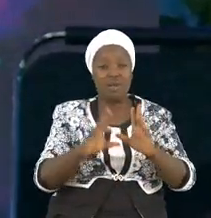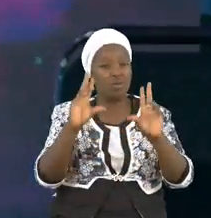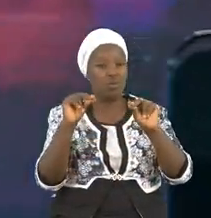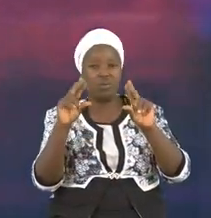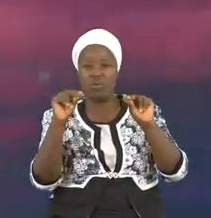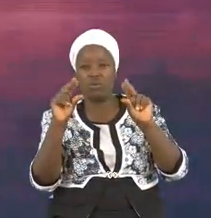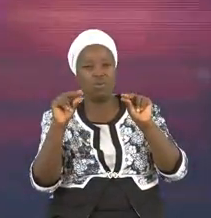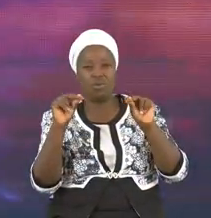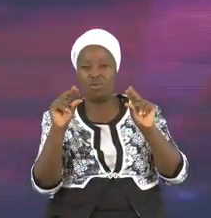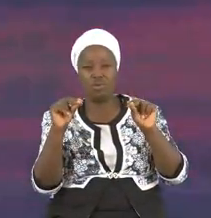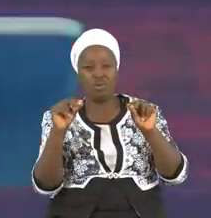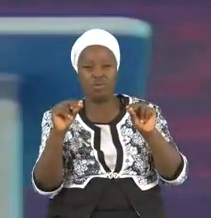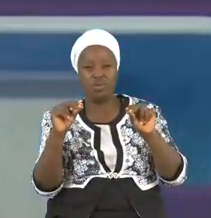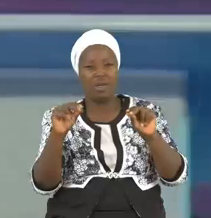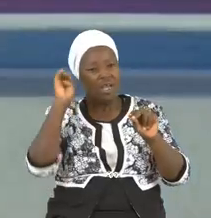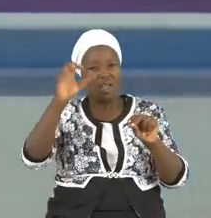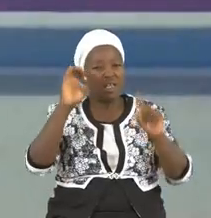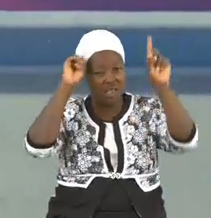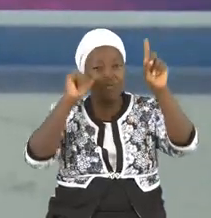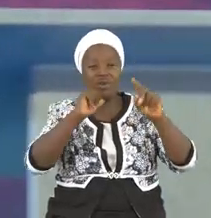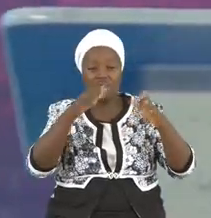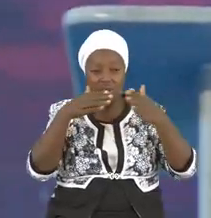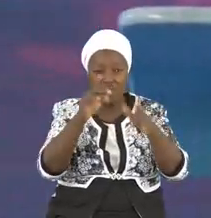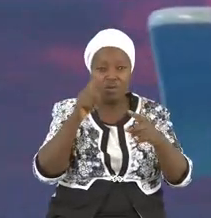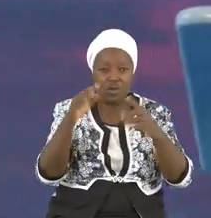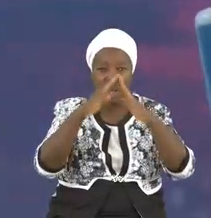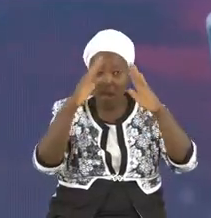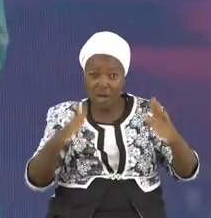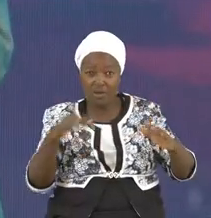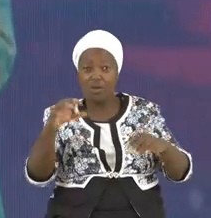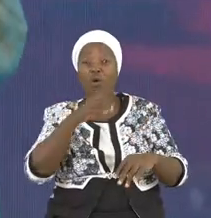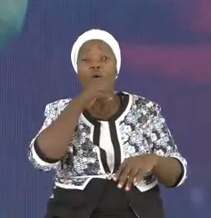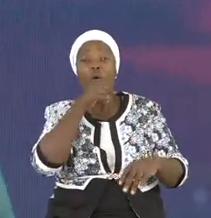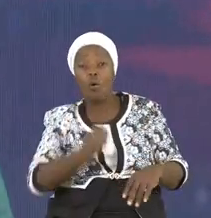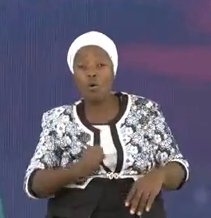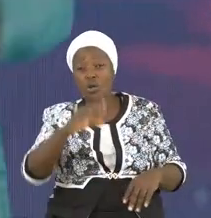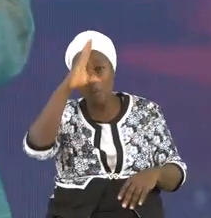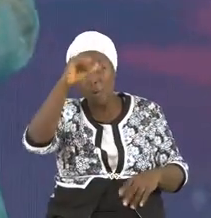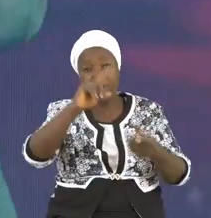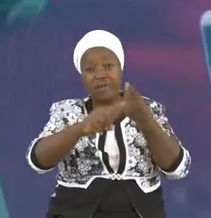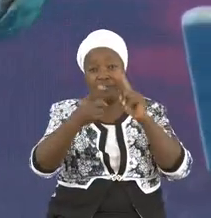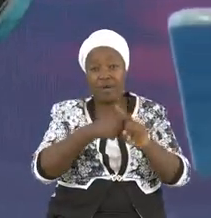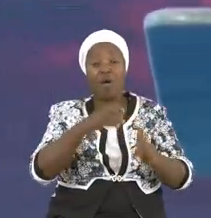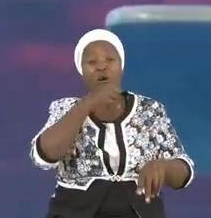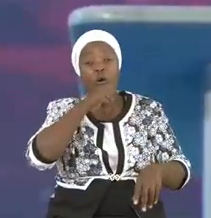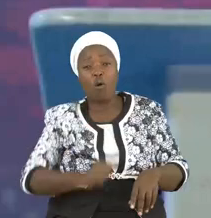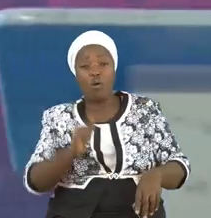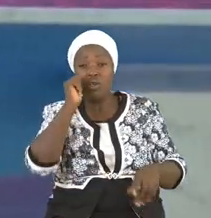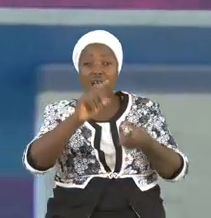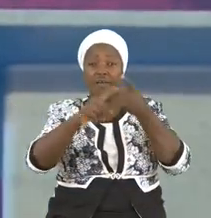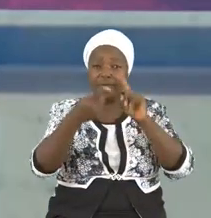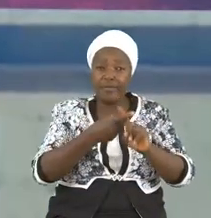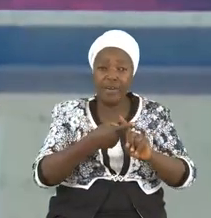not lead you to the house of the old boyfriend, old girlfriend, to